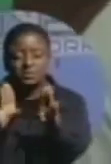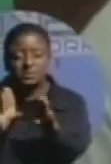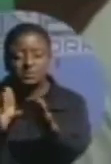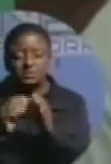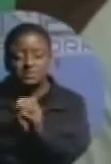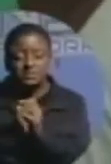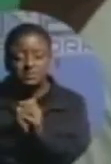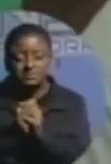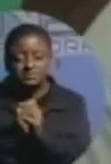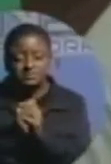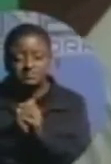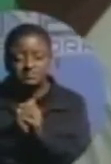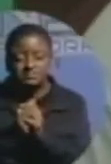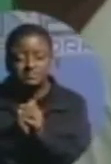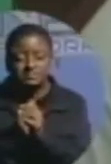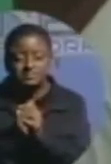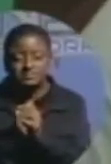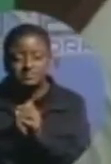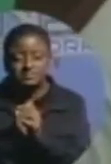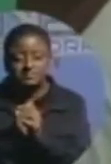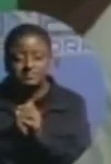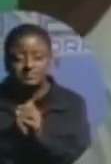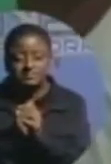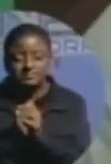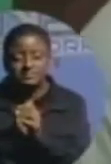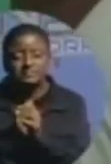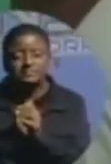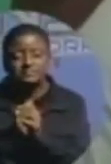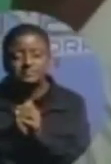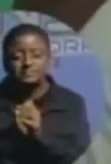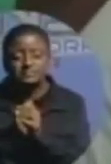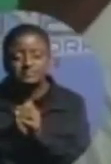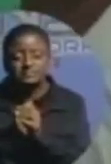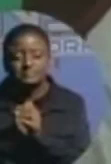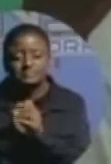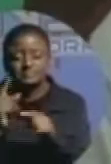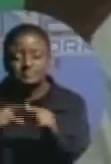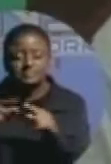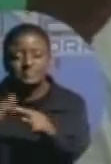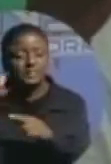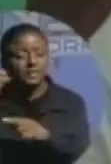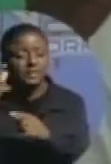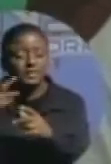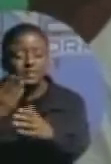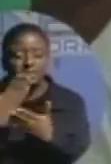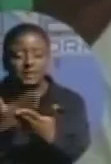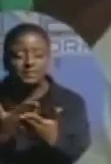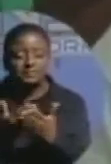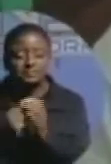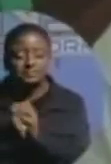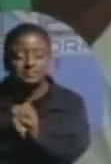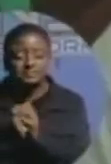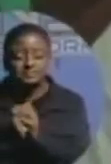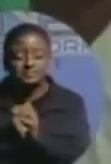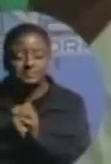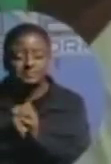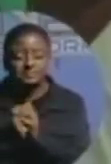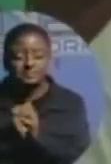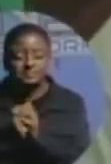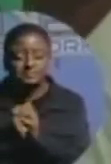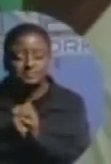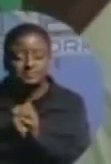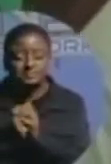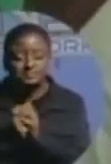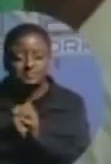Every Friday and Saturday, I go to the Lucha and I go from different settlements working with these kids. On the mainland. Mm-hmm. Our brother